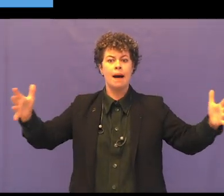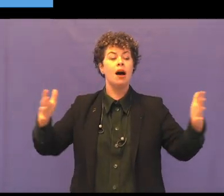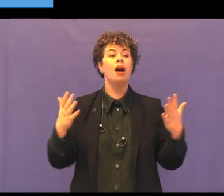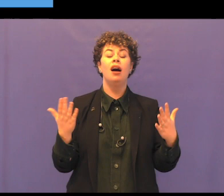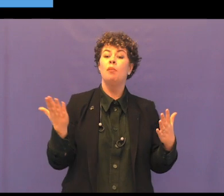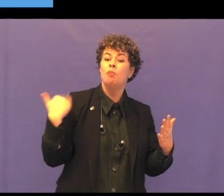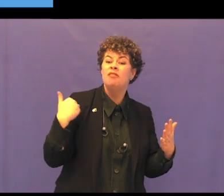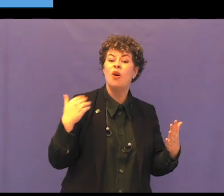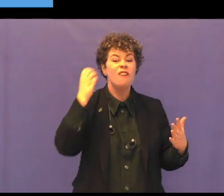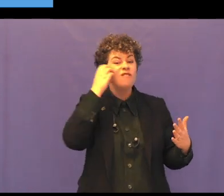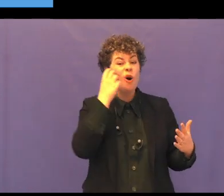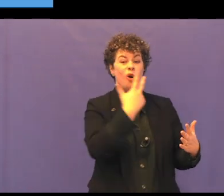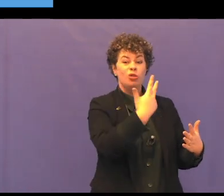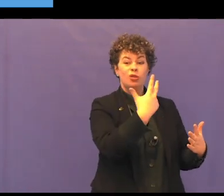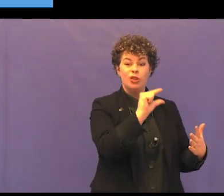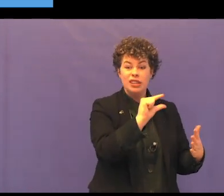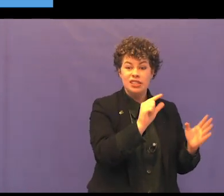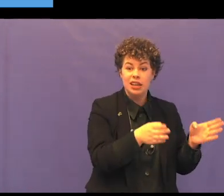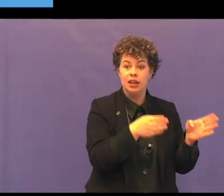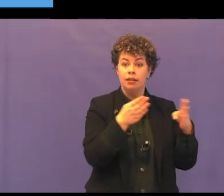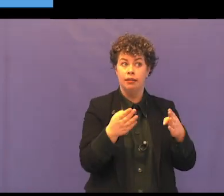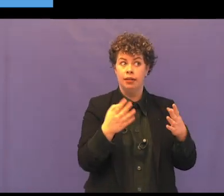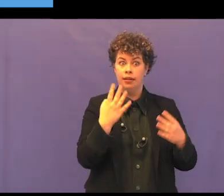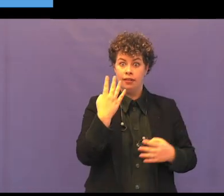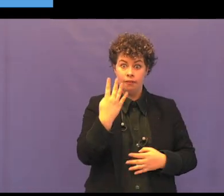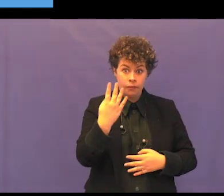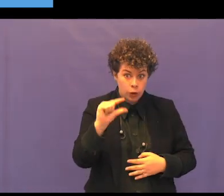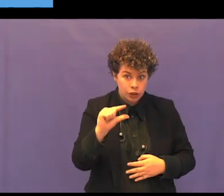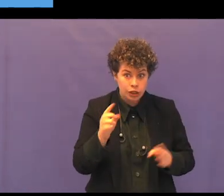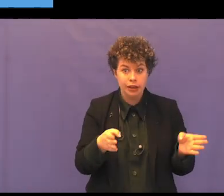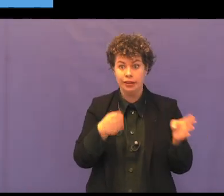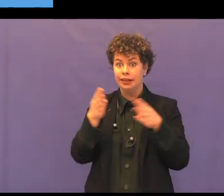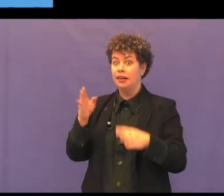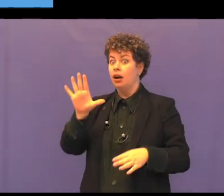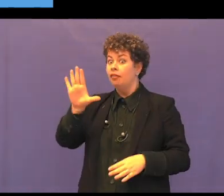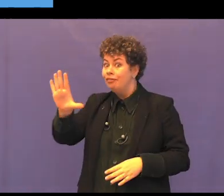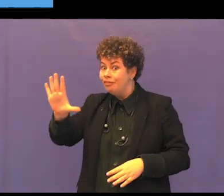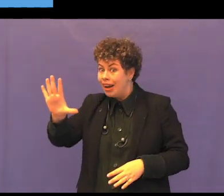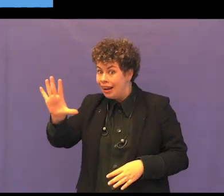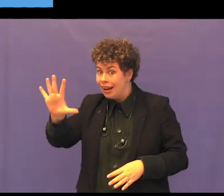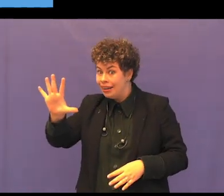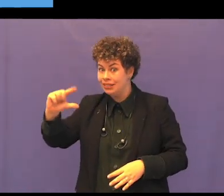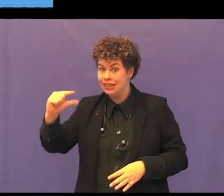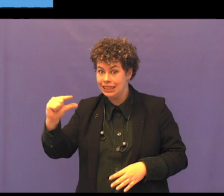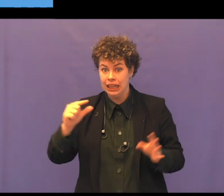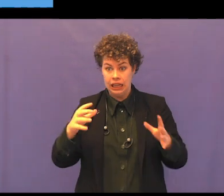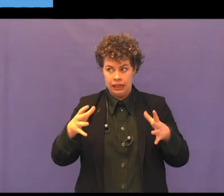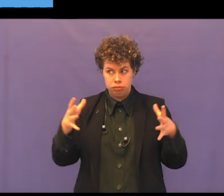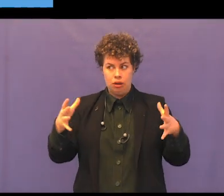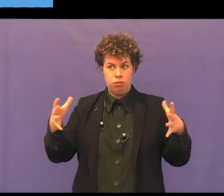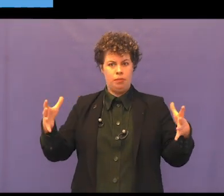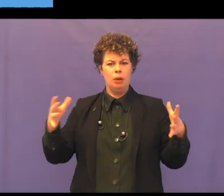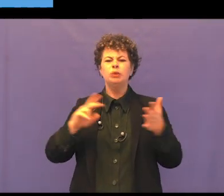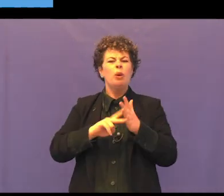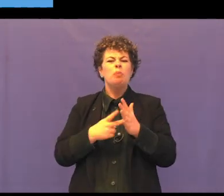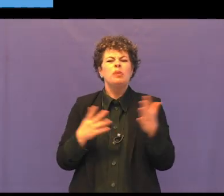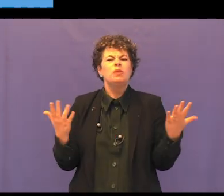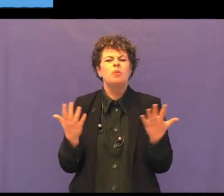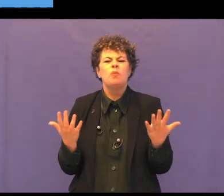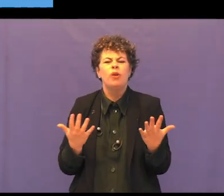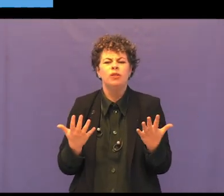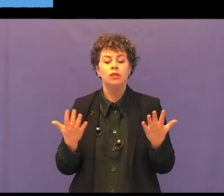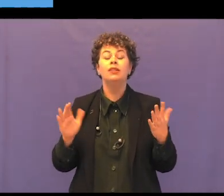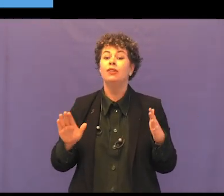and so on. So what all of this means then is that the energy consumption, which according to